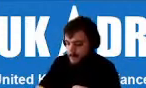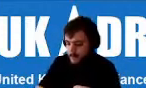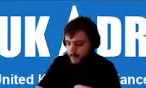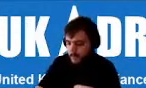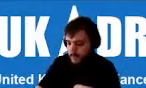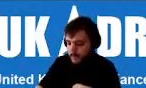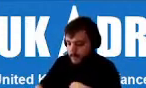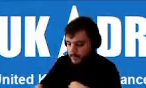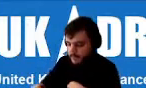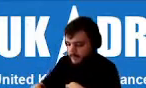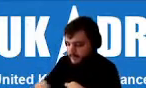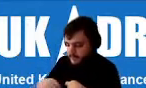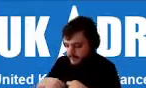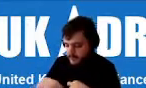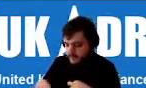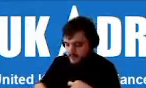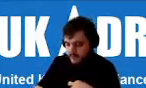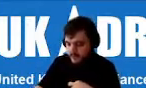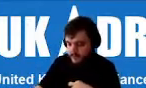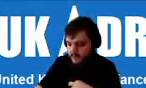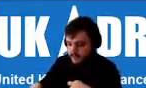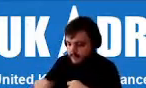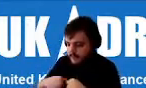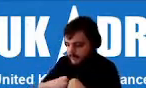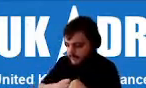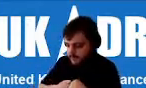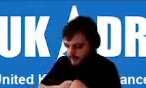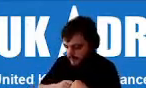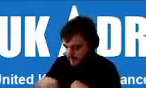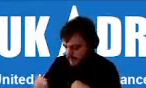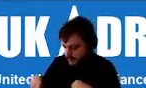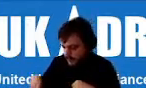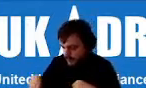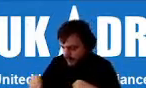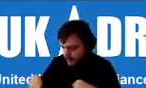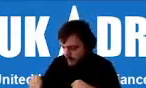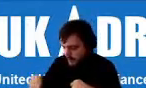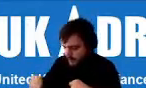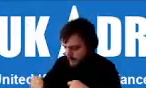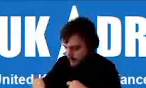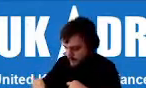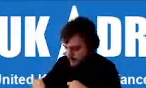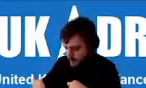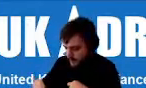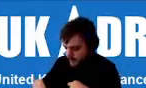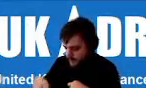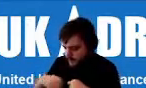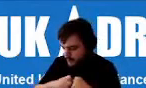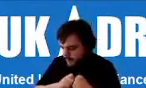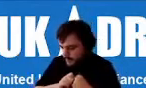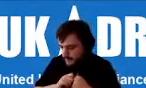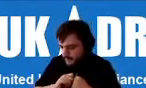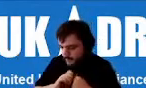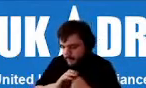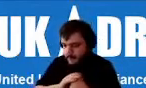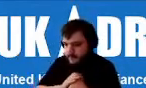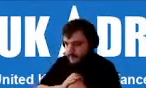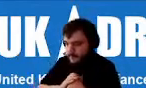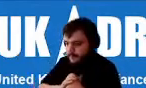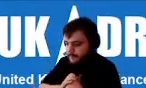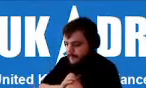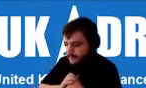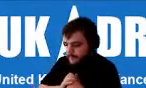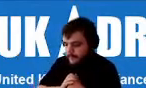We held that in each province one by one. 4 hours, we told them, this is the system, these are